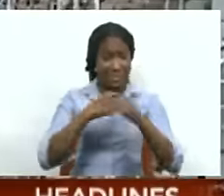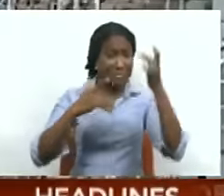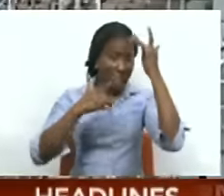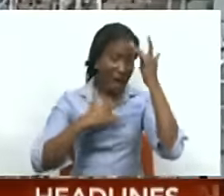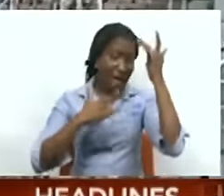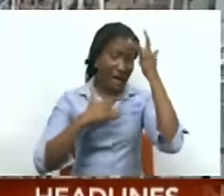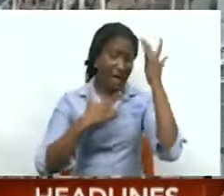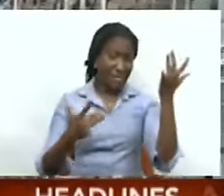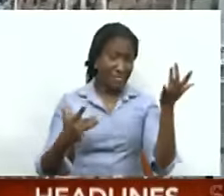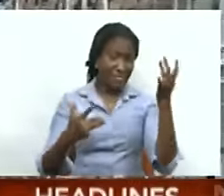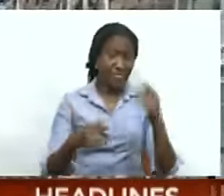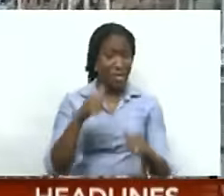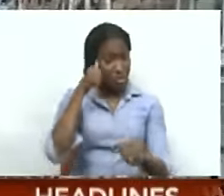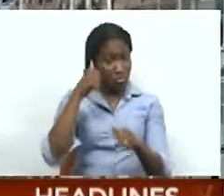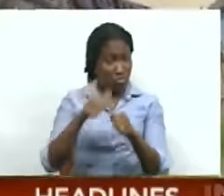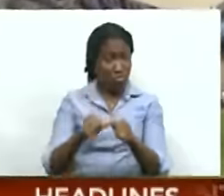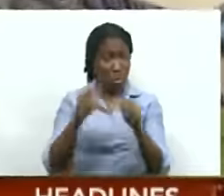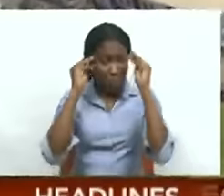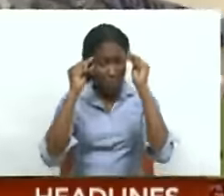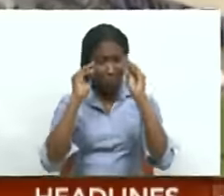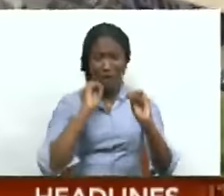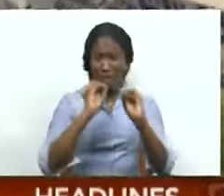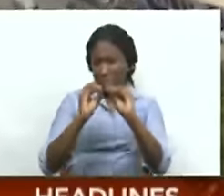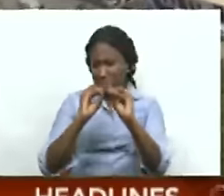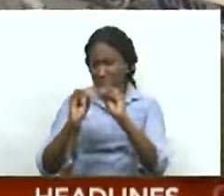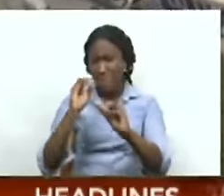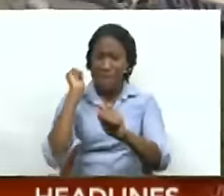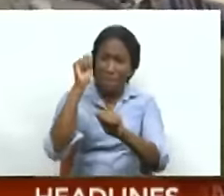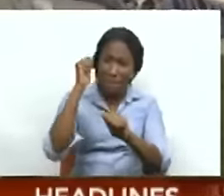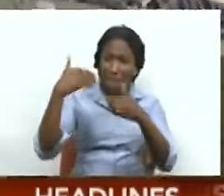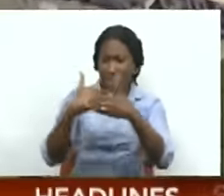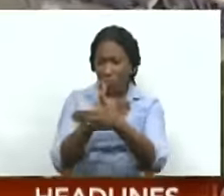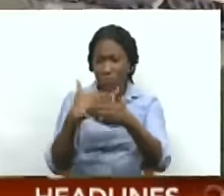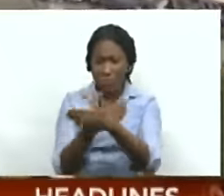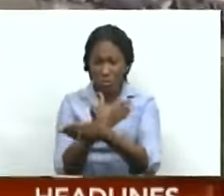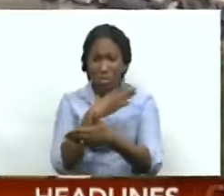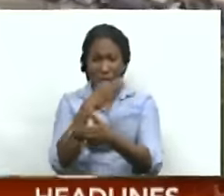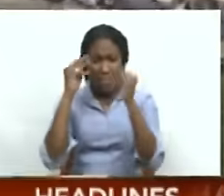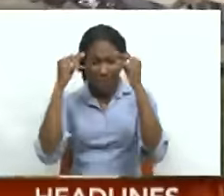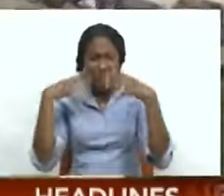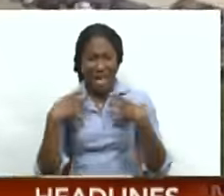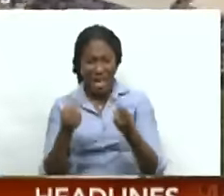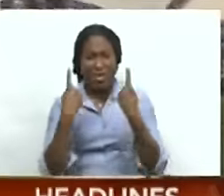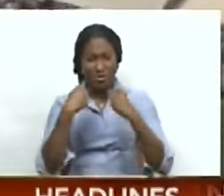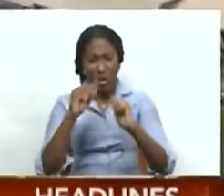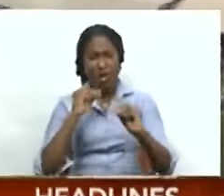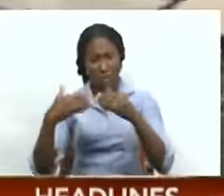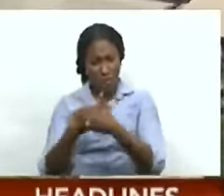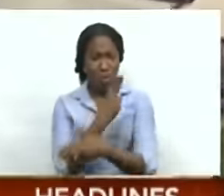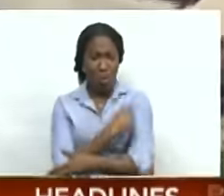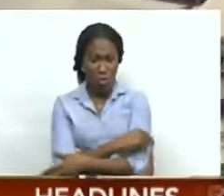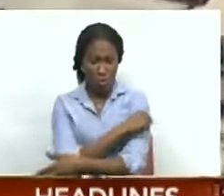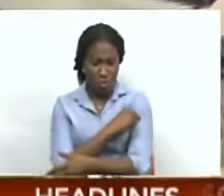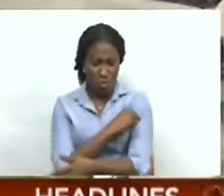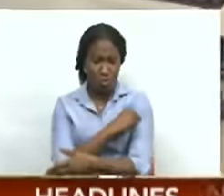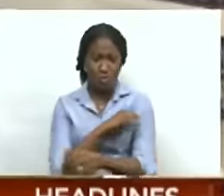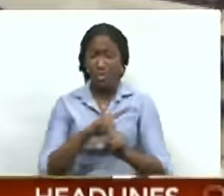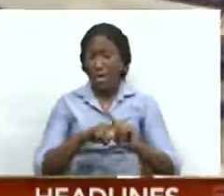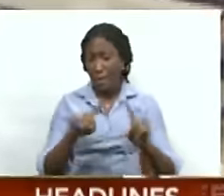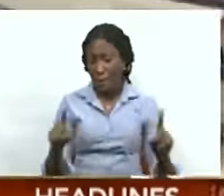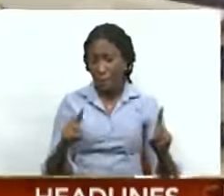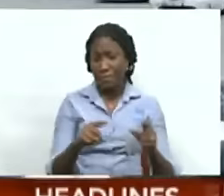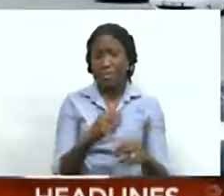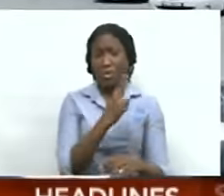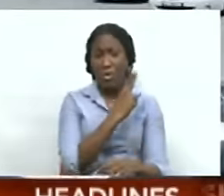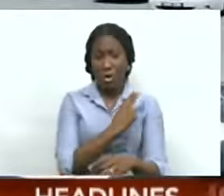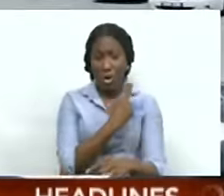Southwest Regional Health Authority and the Ministry of Health. Now, in response to Stewart's concerns, the SWRHA stated that the wards